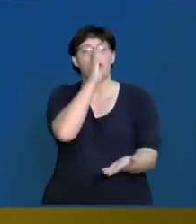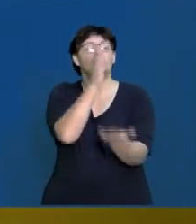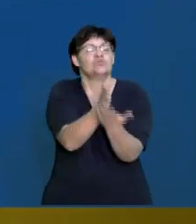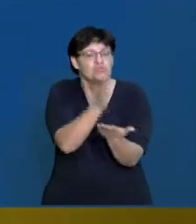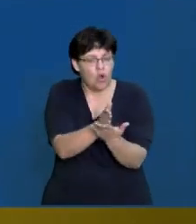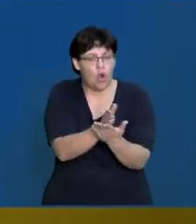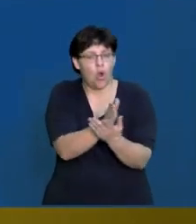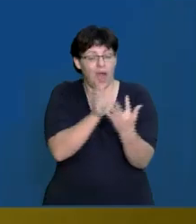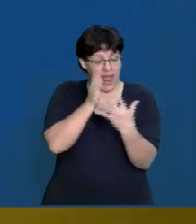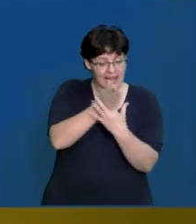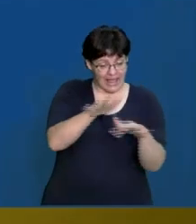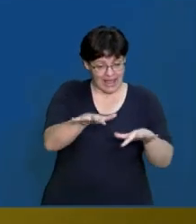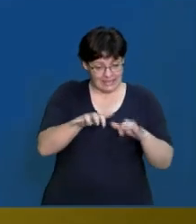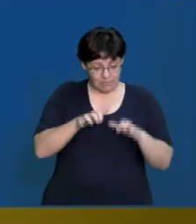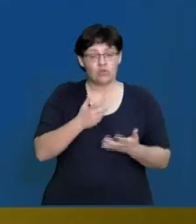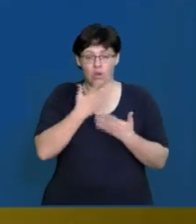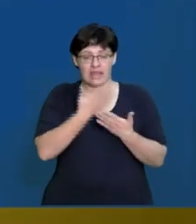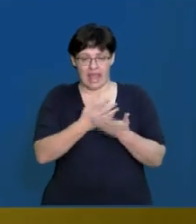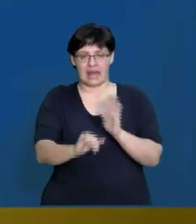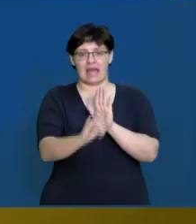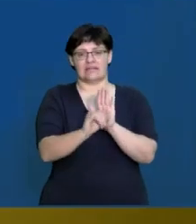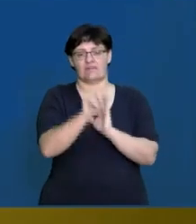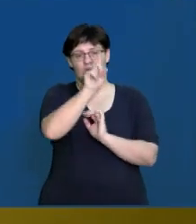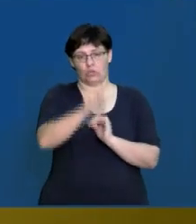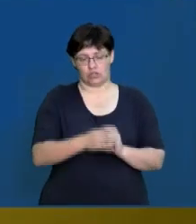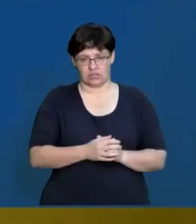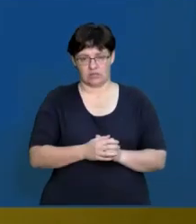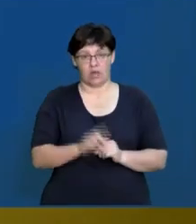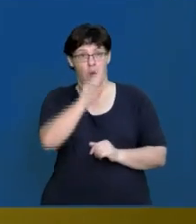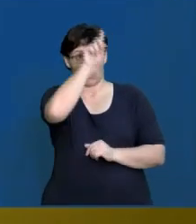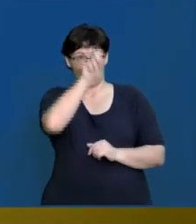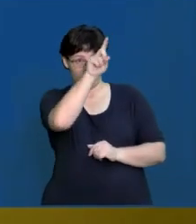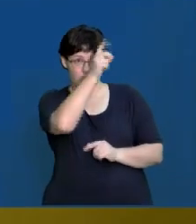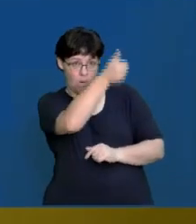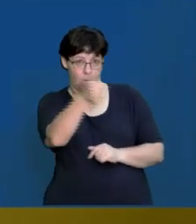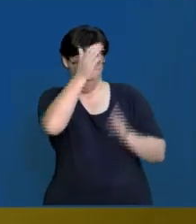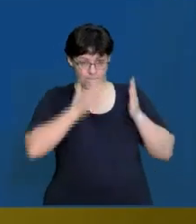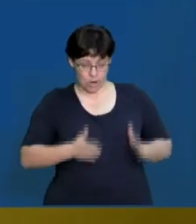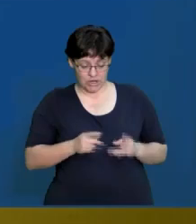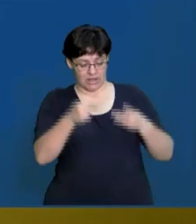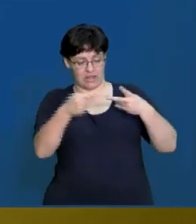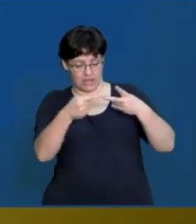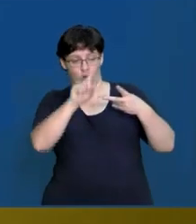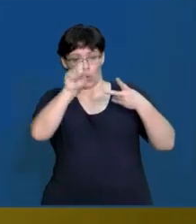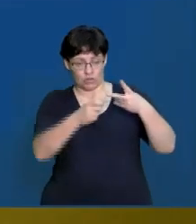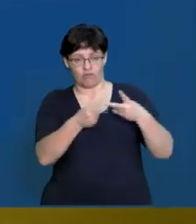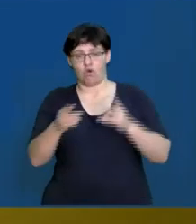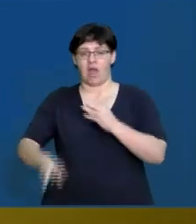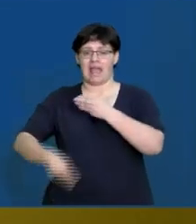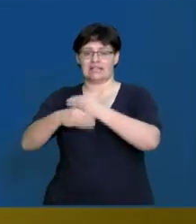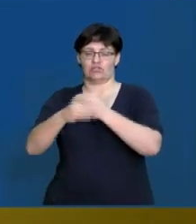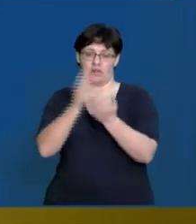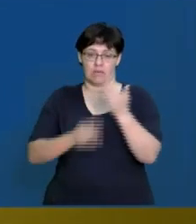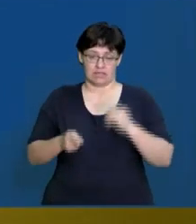exam. Make sure as you enter the exam, you are able to identify your question. This is the question for my main body, and this is the